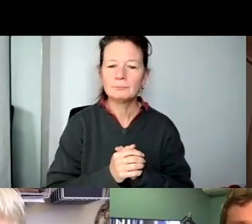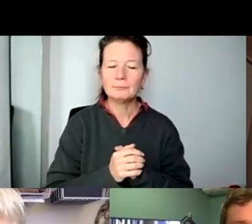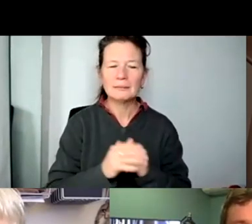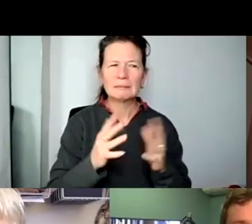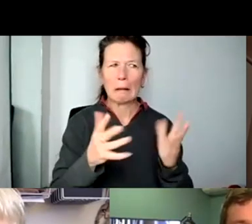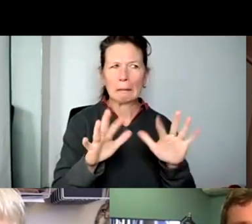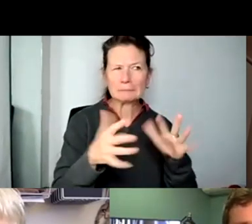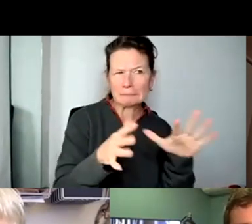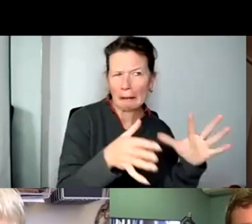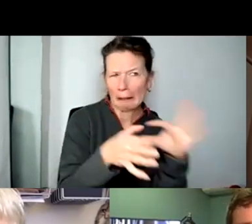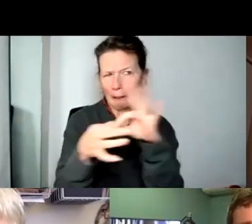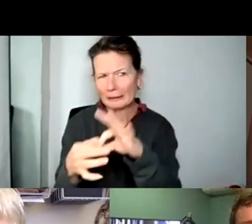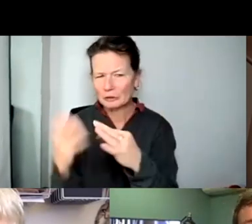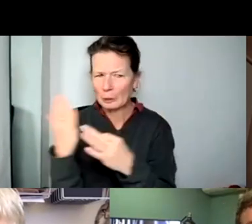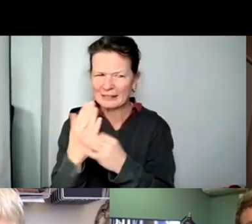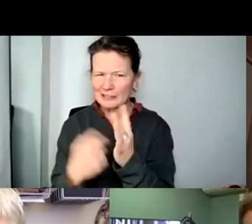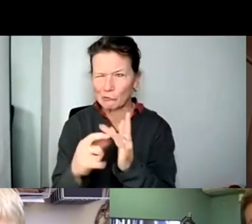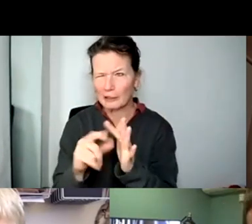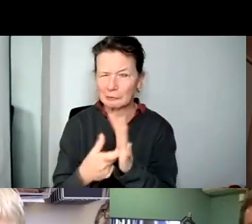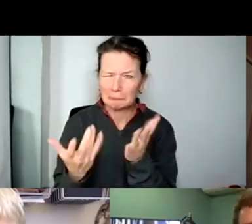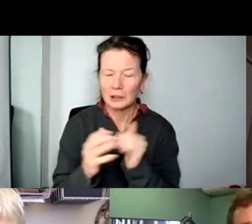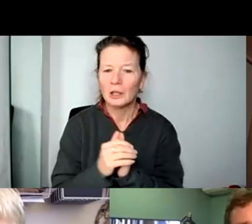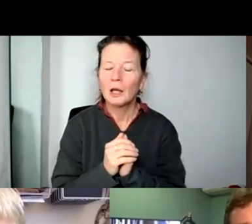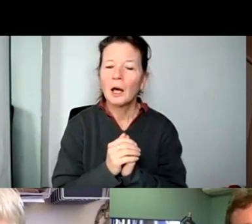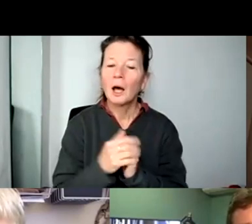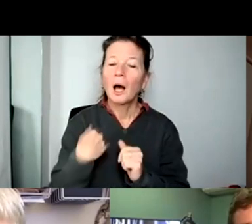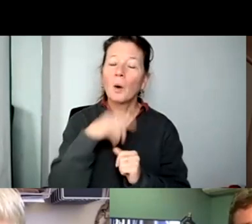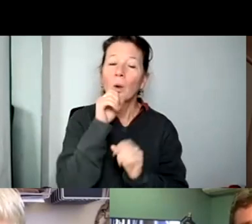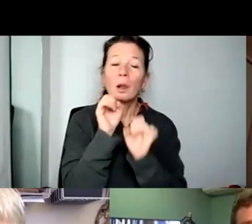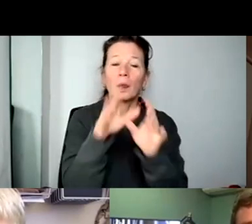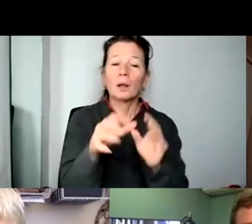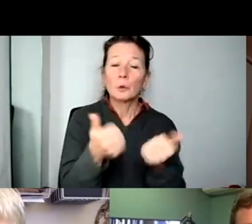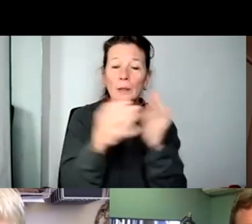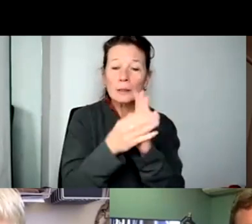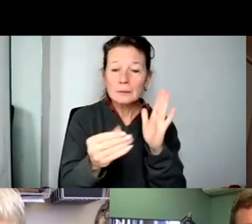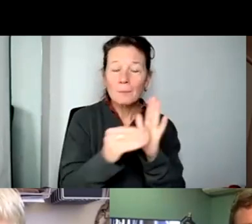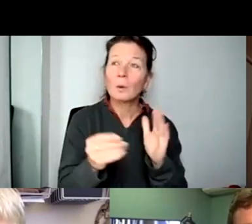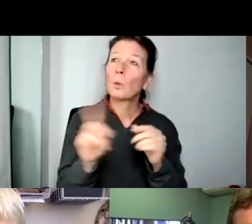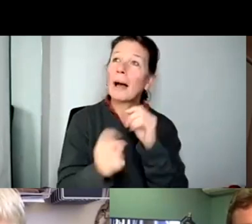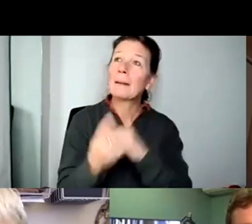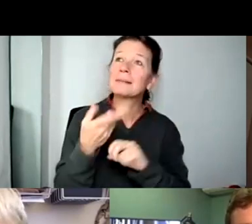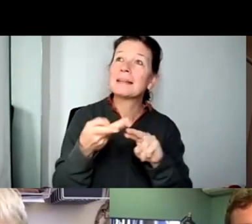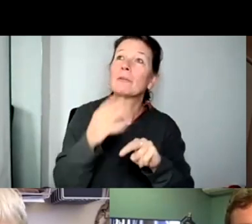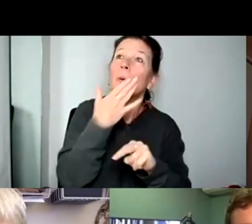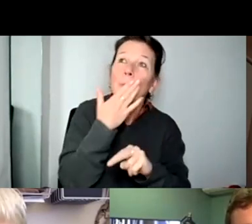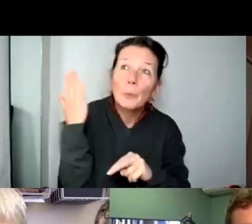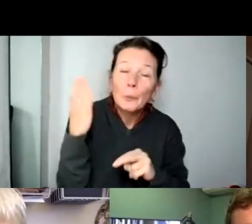to access riders. I can give a very good example of what happens when there isn't an access